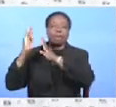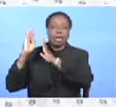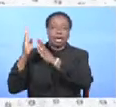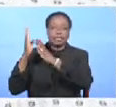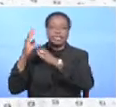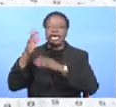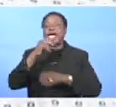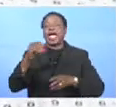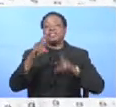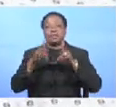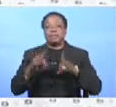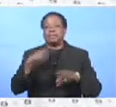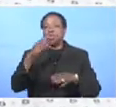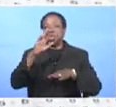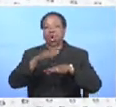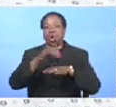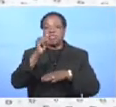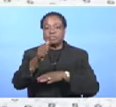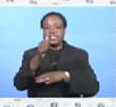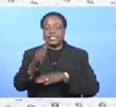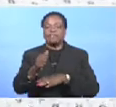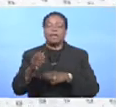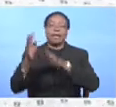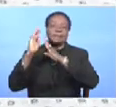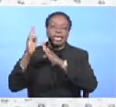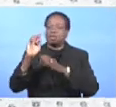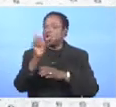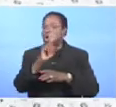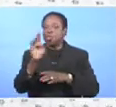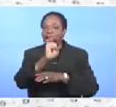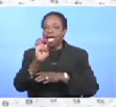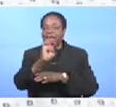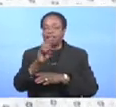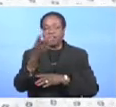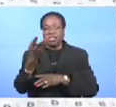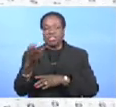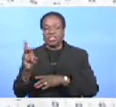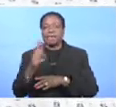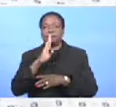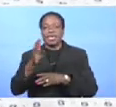actually call themselves Bahamian, wherever they may be, whether they be here or representing us internationally.